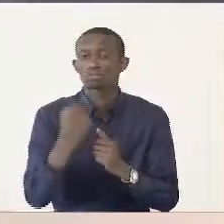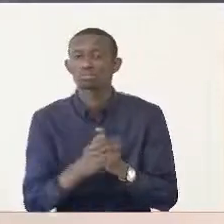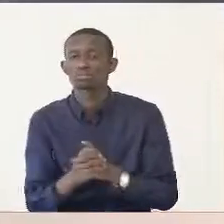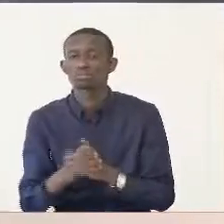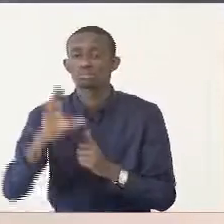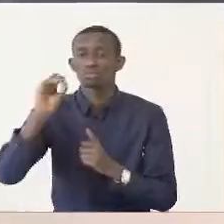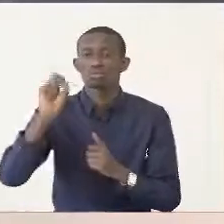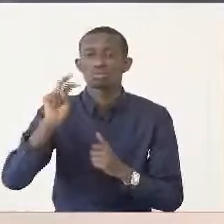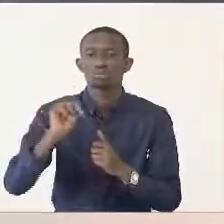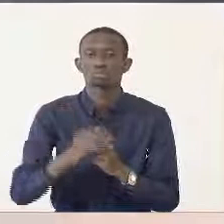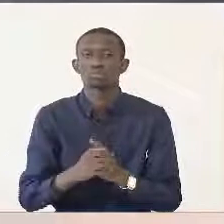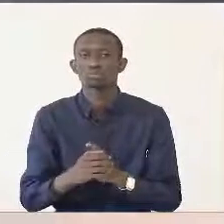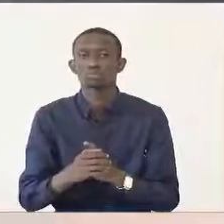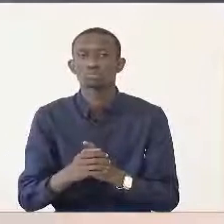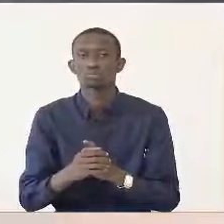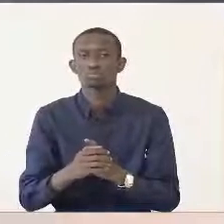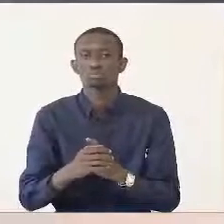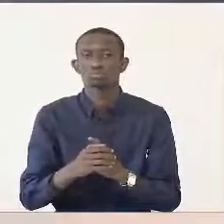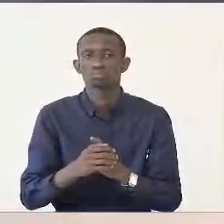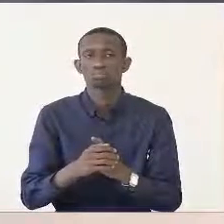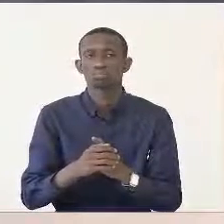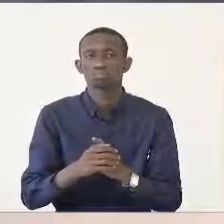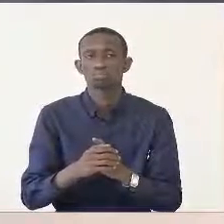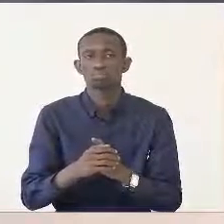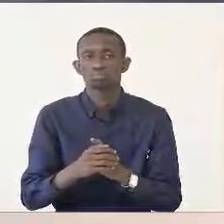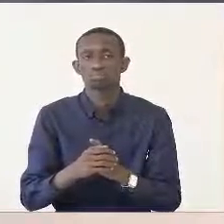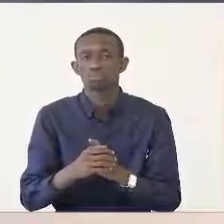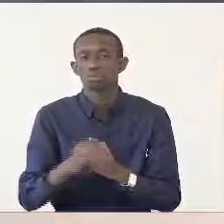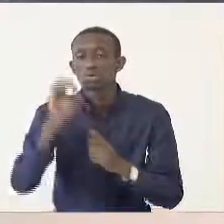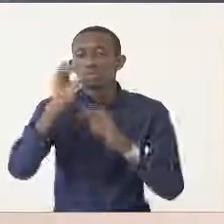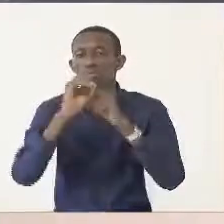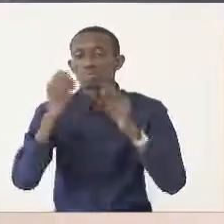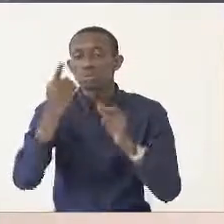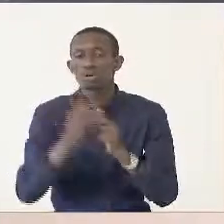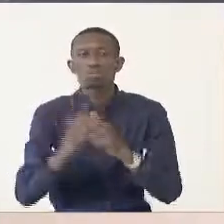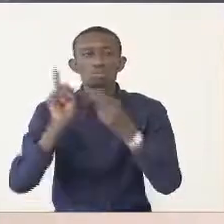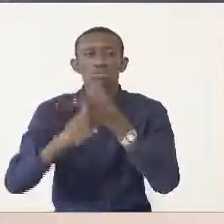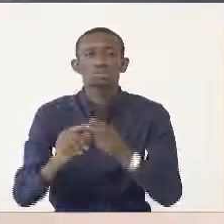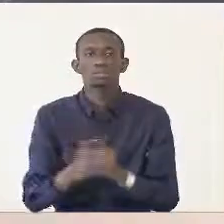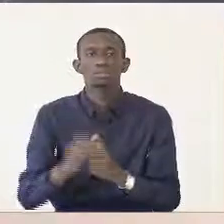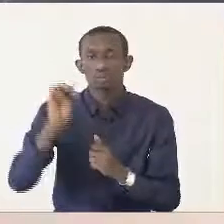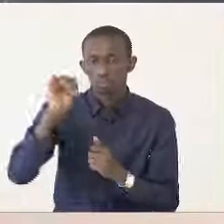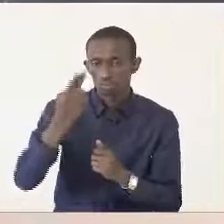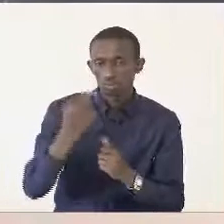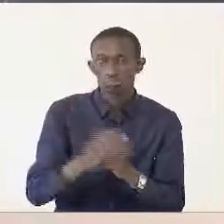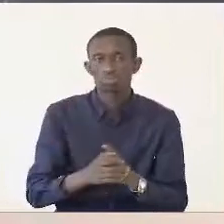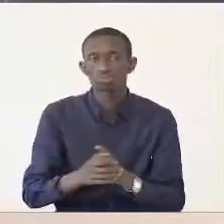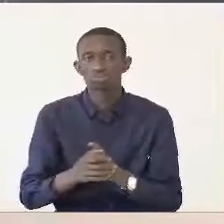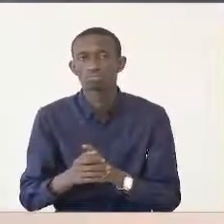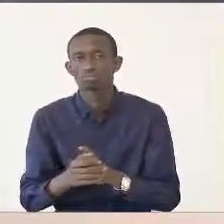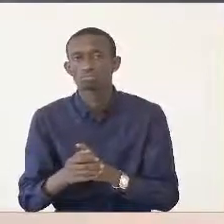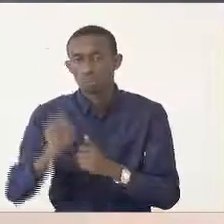cosine theta 1 plus M2 V2